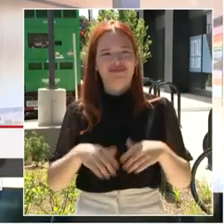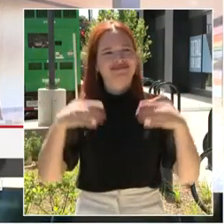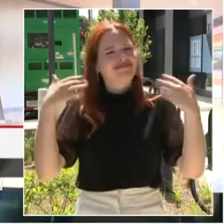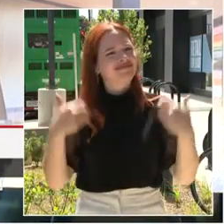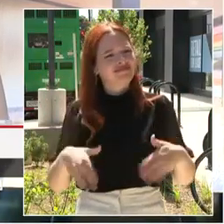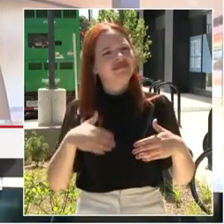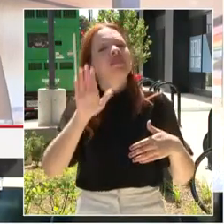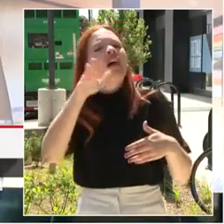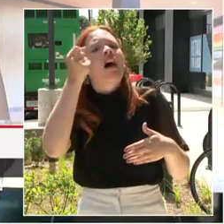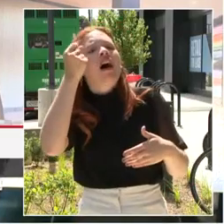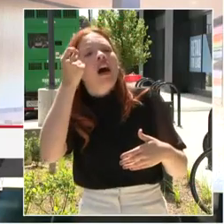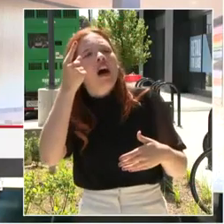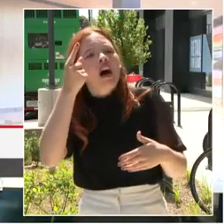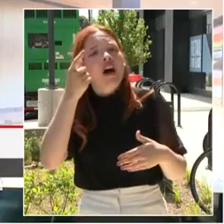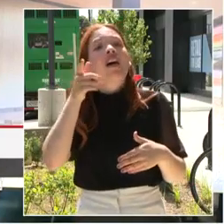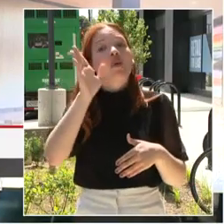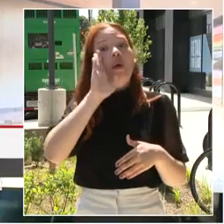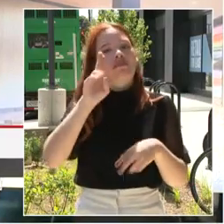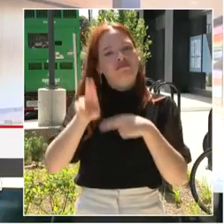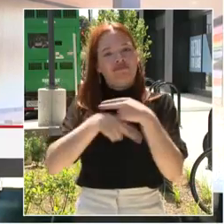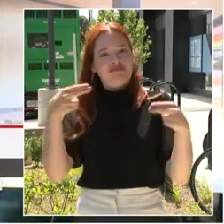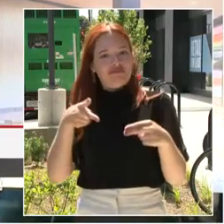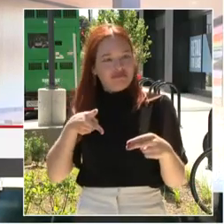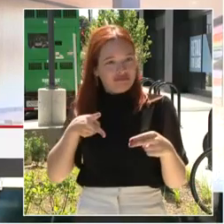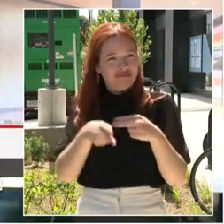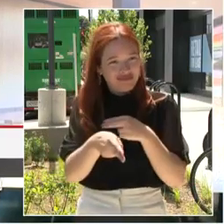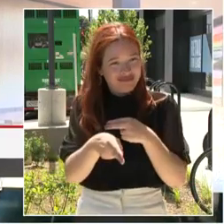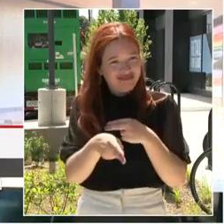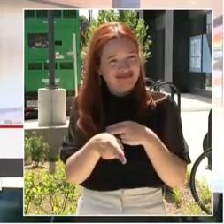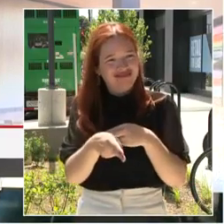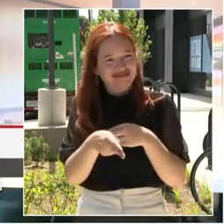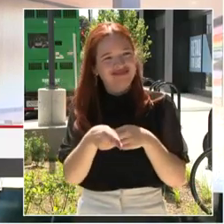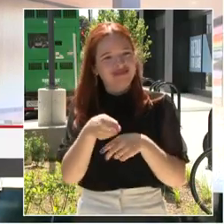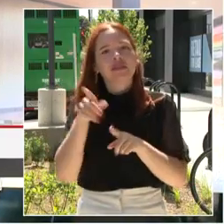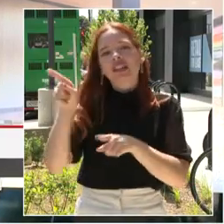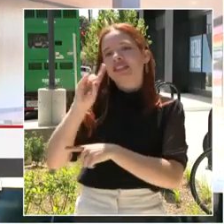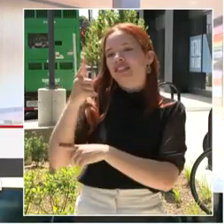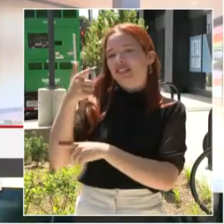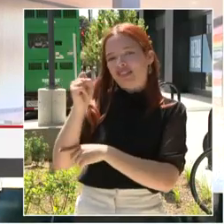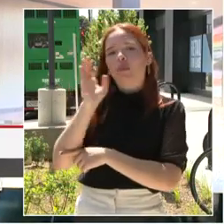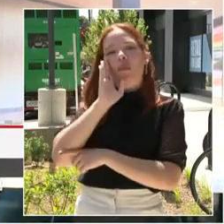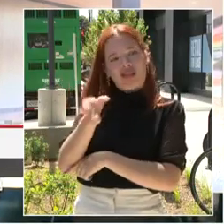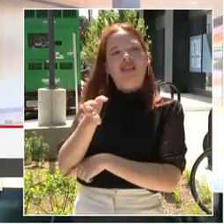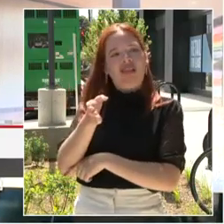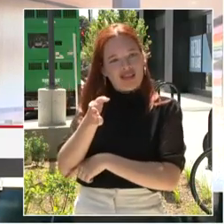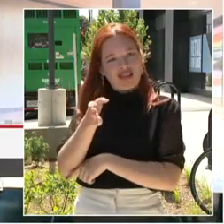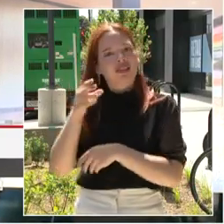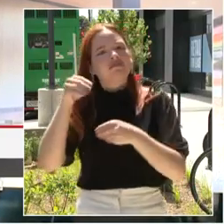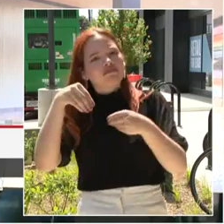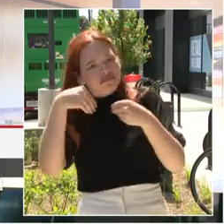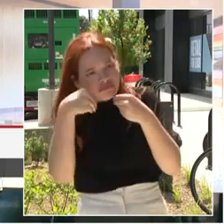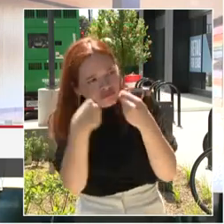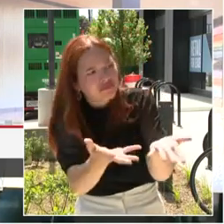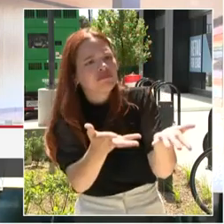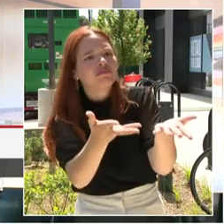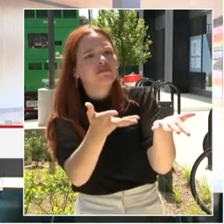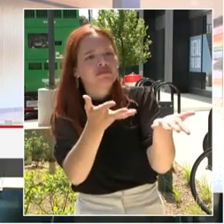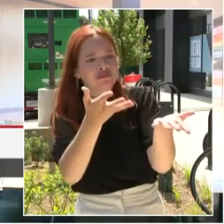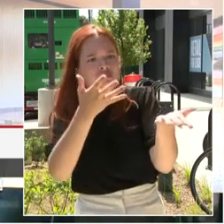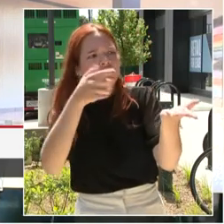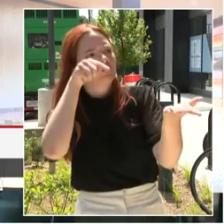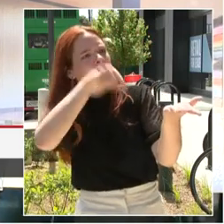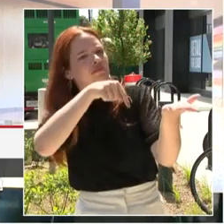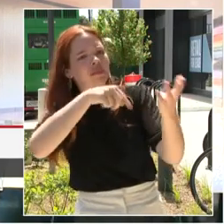cuttings and groundbreakings, it's DGS who is providing and delivering a building for